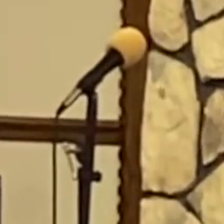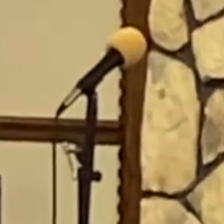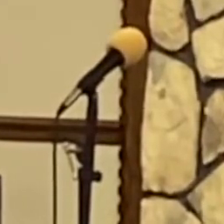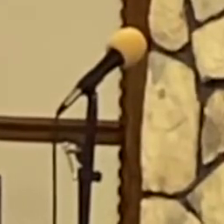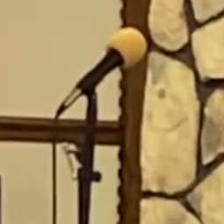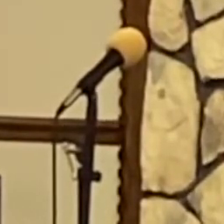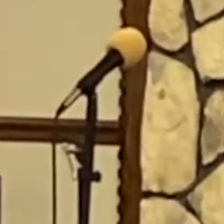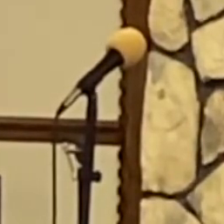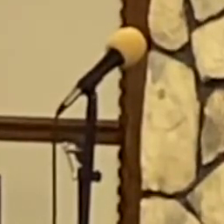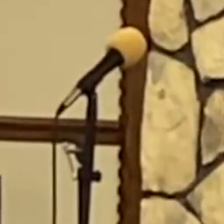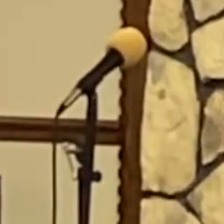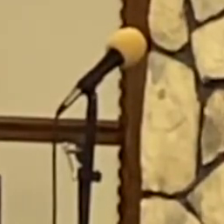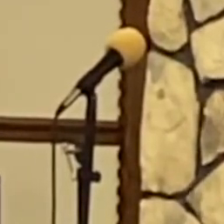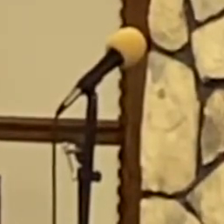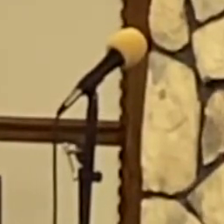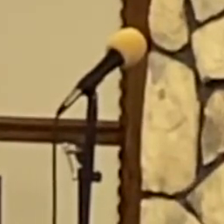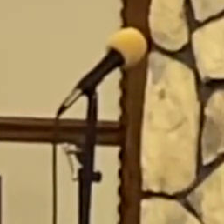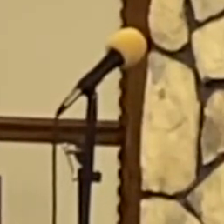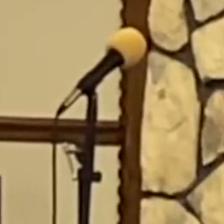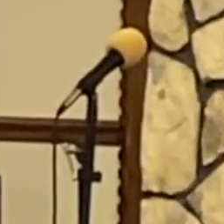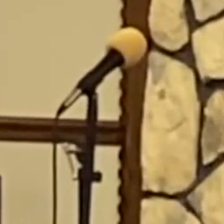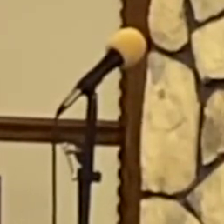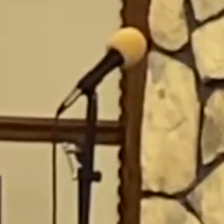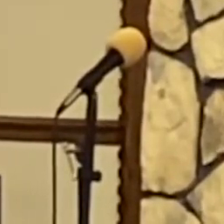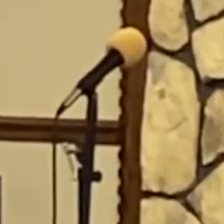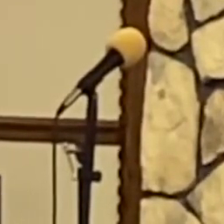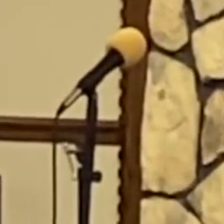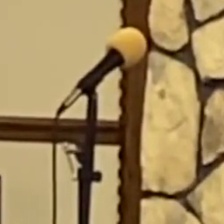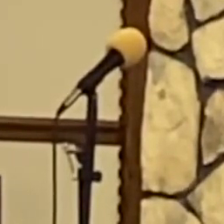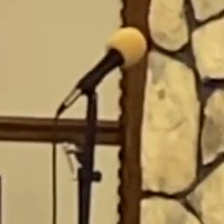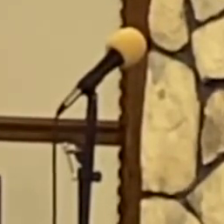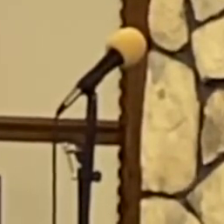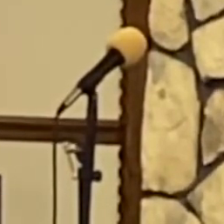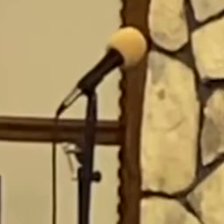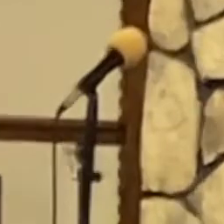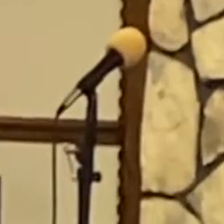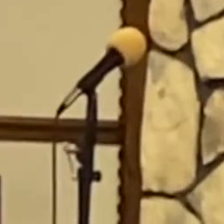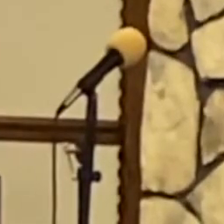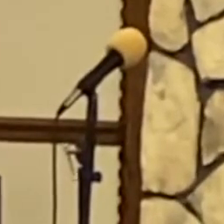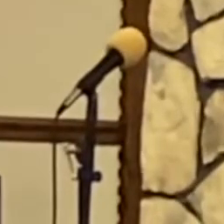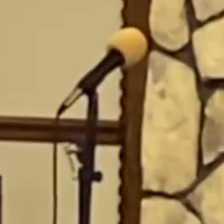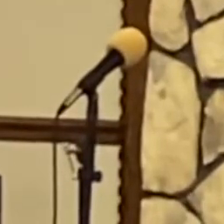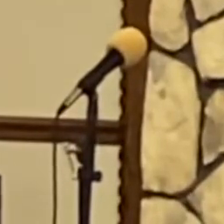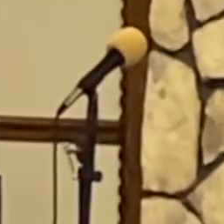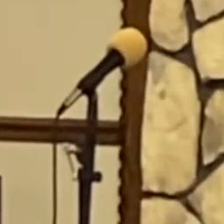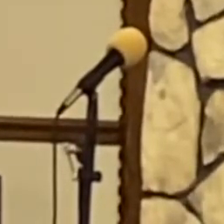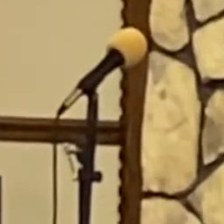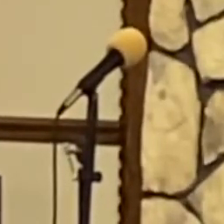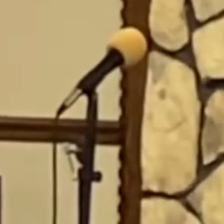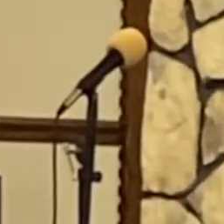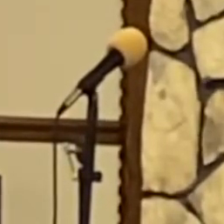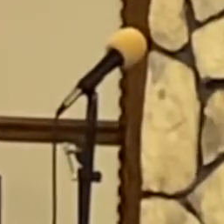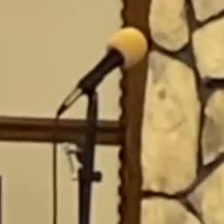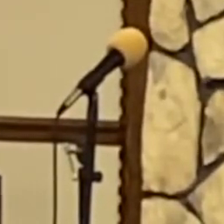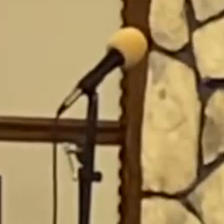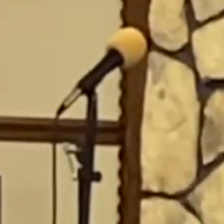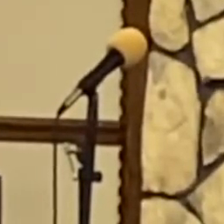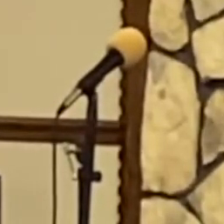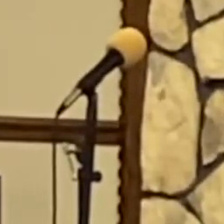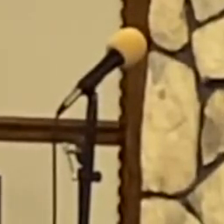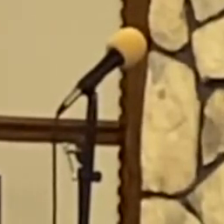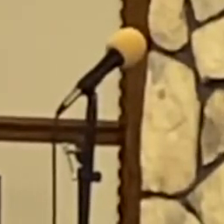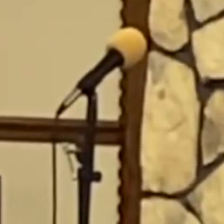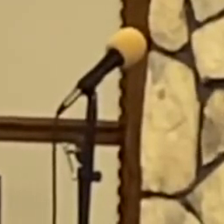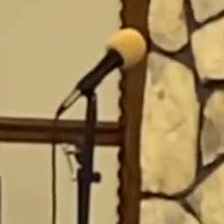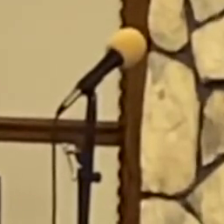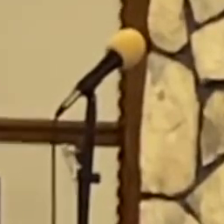Jesus? Can you just pour love back out on Jesus because he's been here pouring